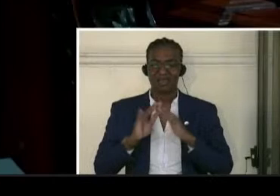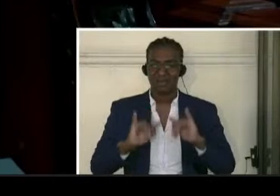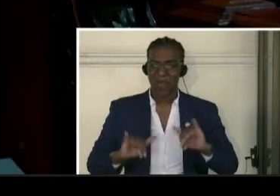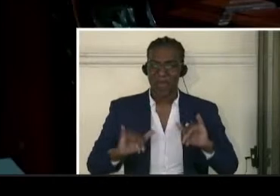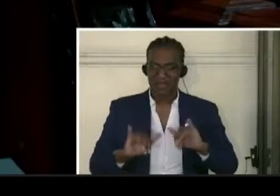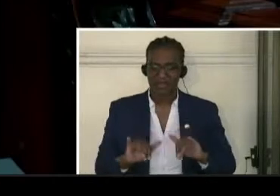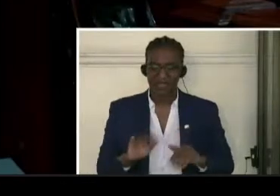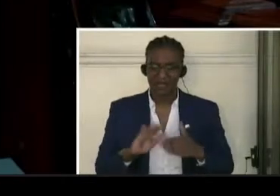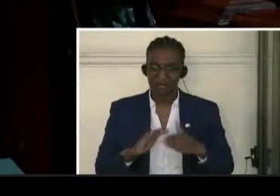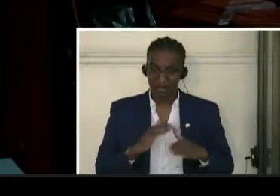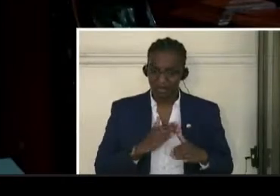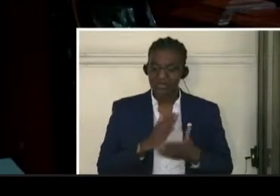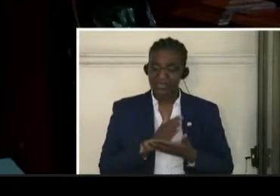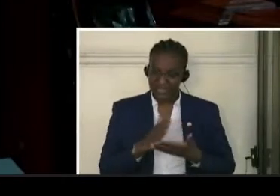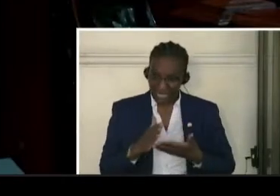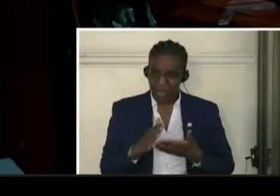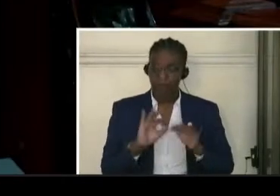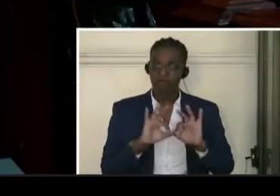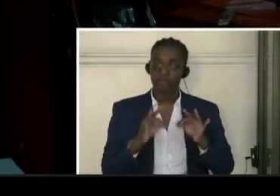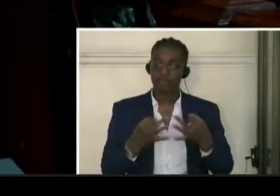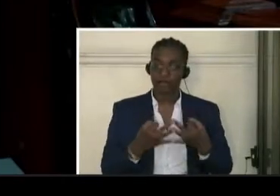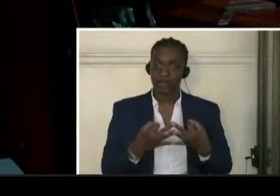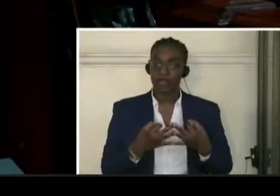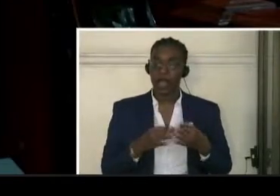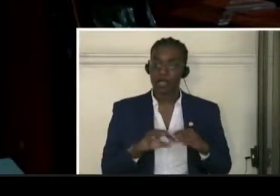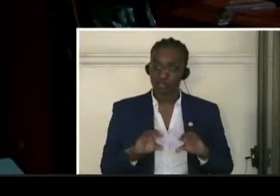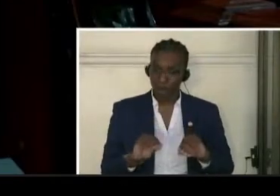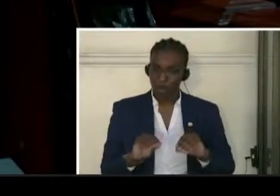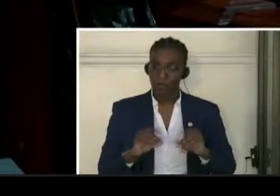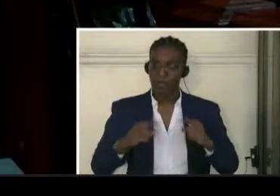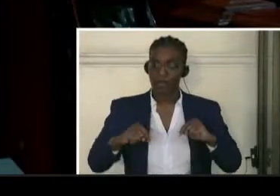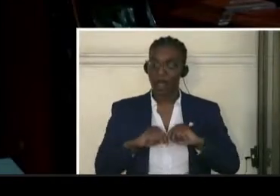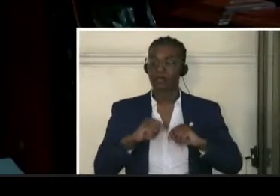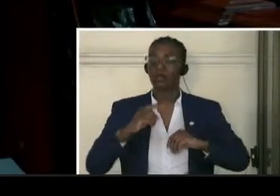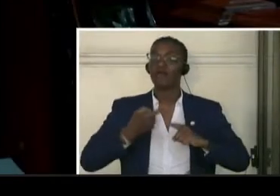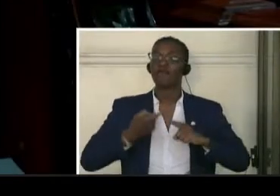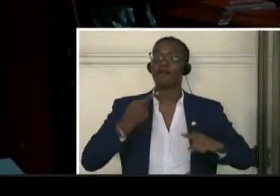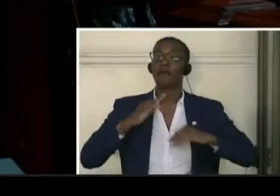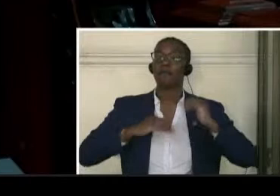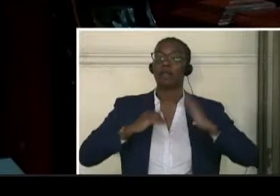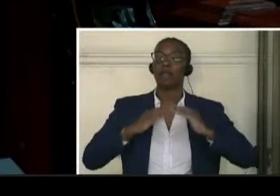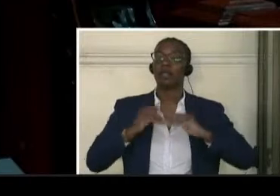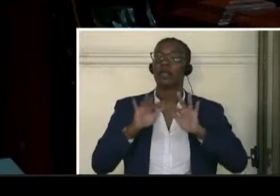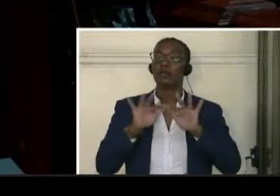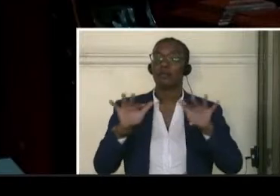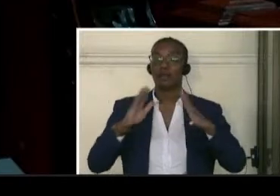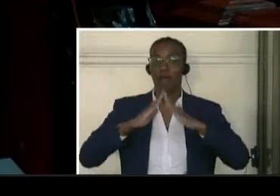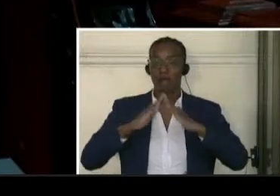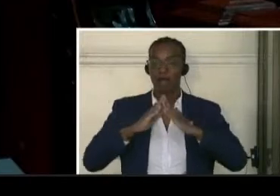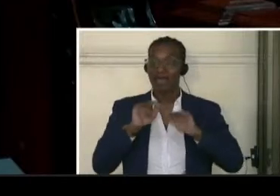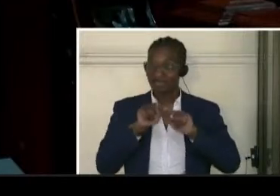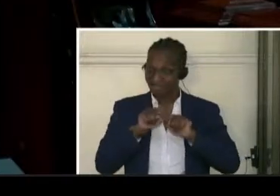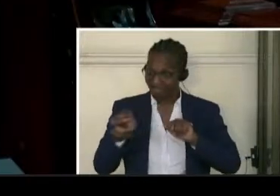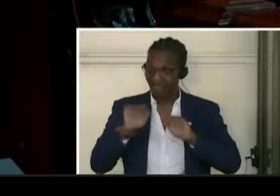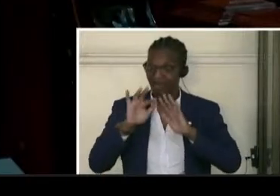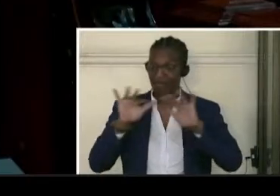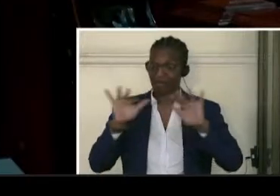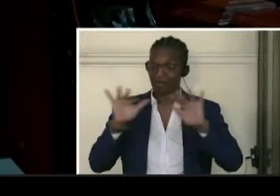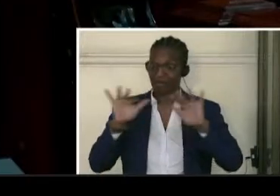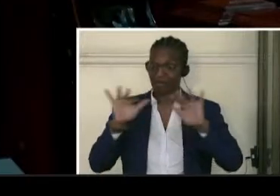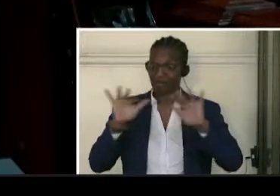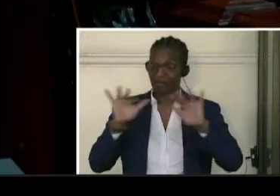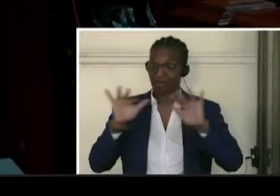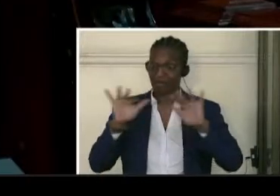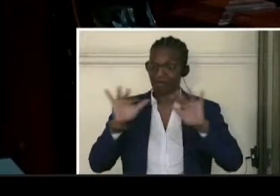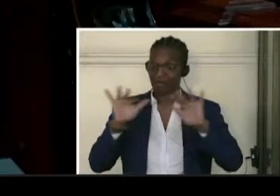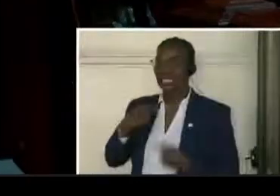waiting because some of your families are stopping us from building these people houses. They are the people who are refusing us,